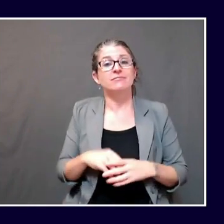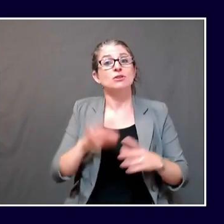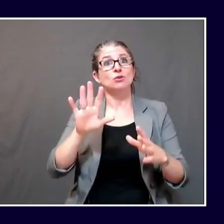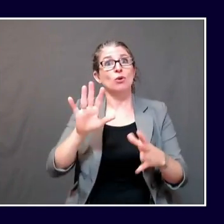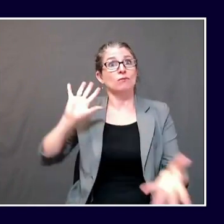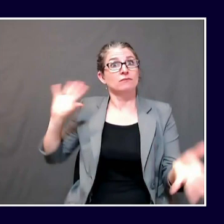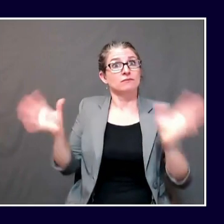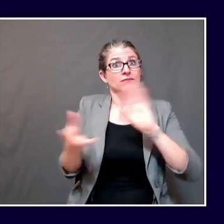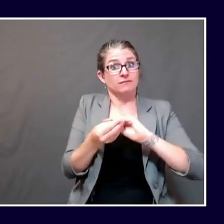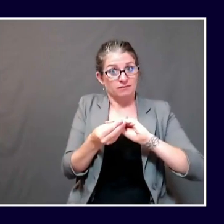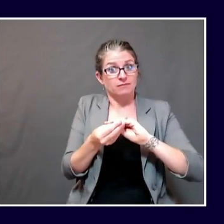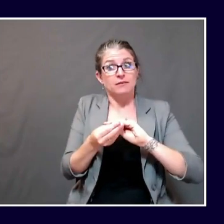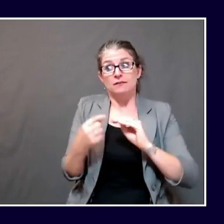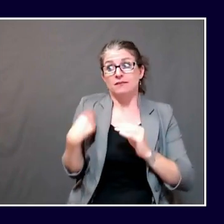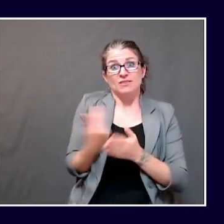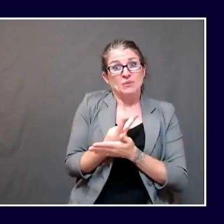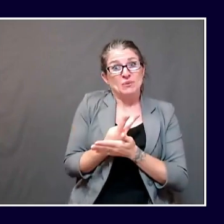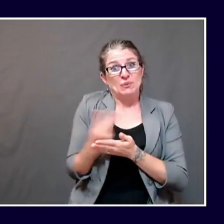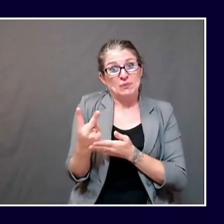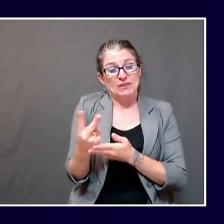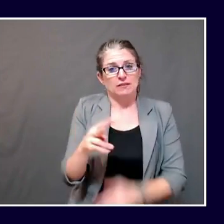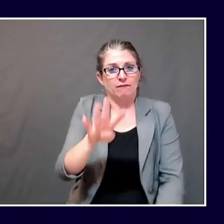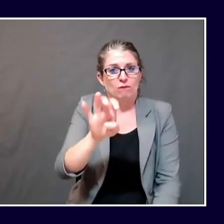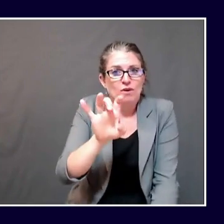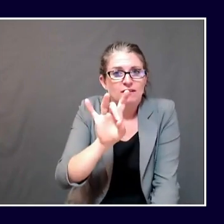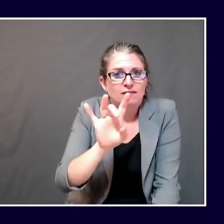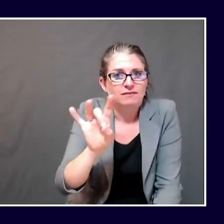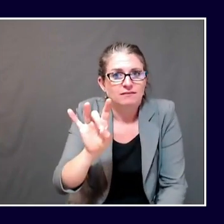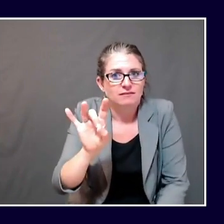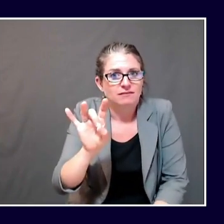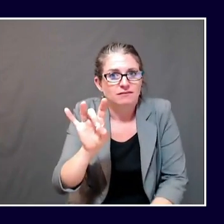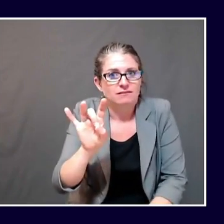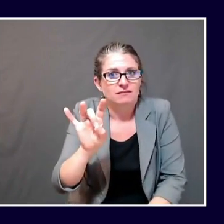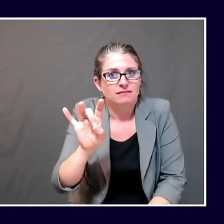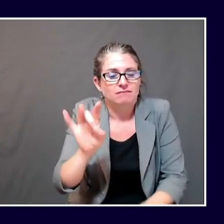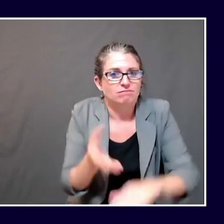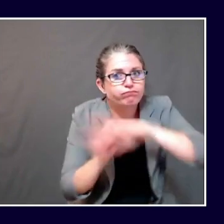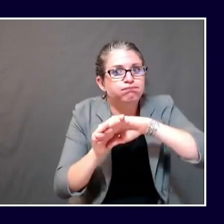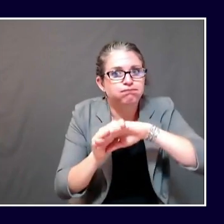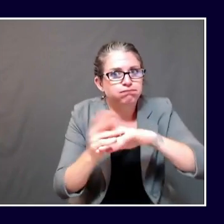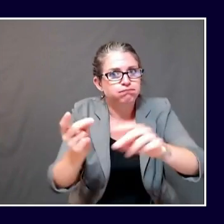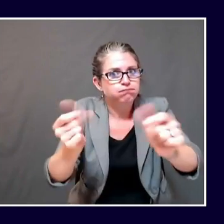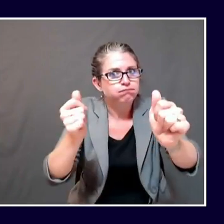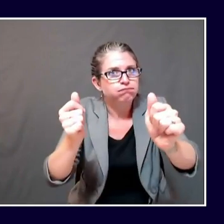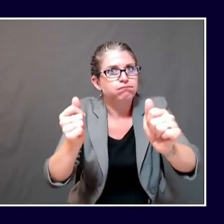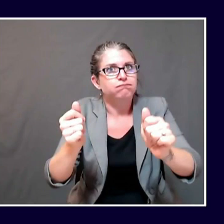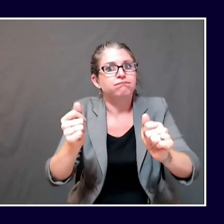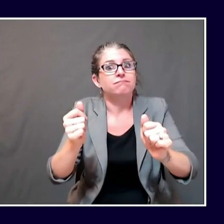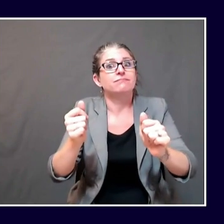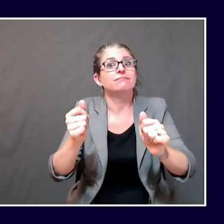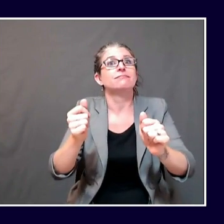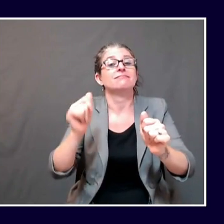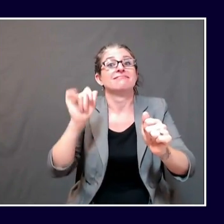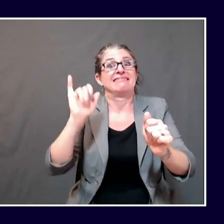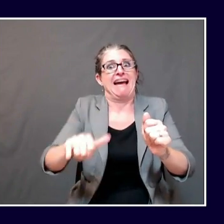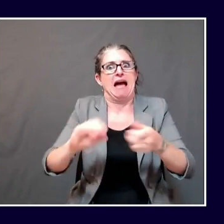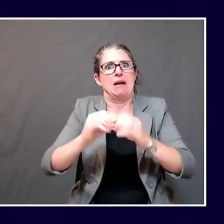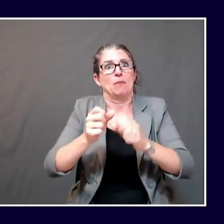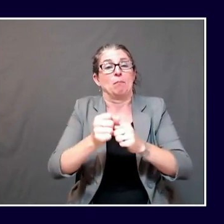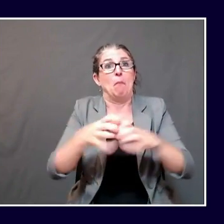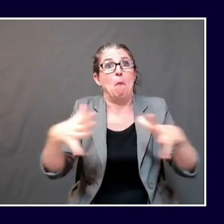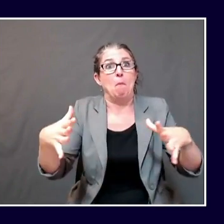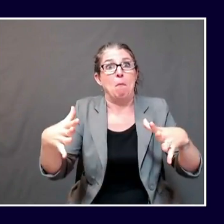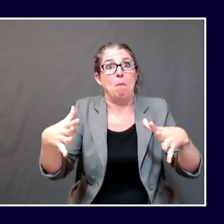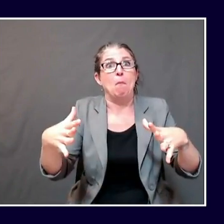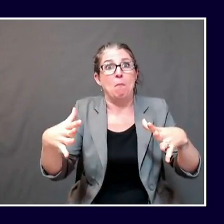488 new COVID-19 cases. To put that number in perspective, 9%